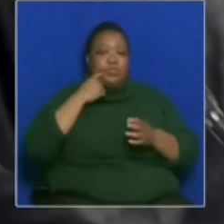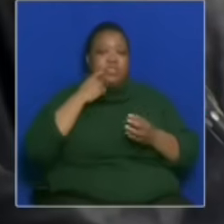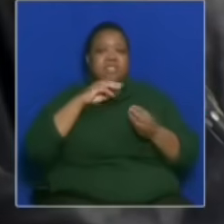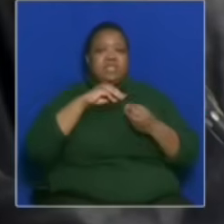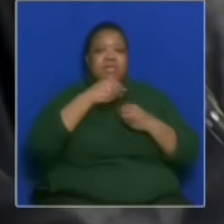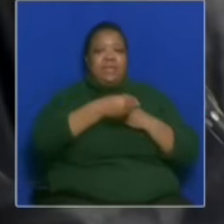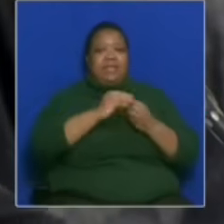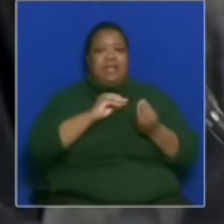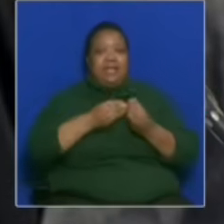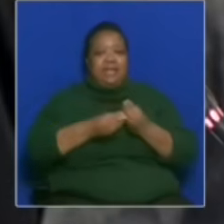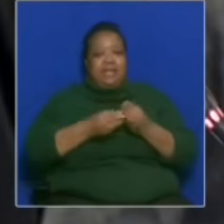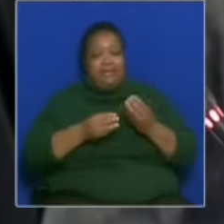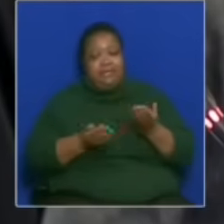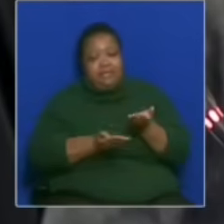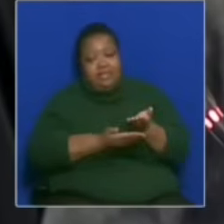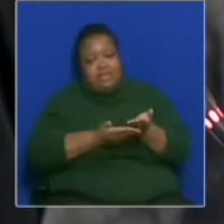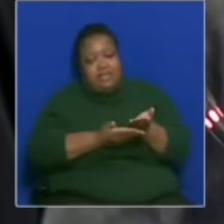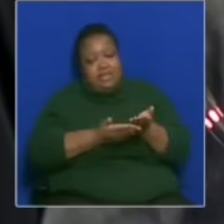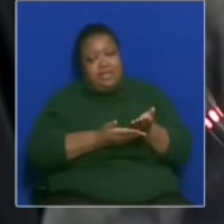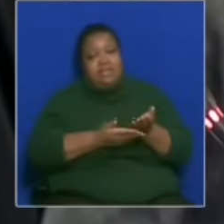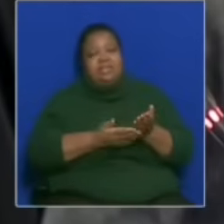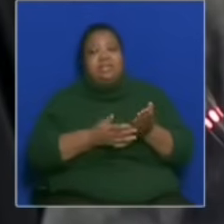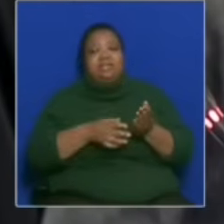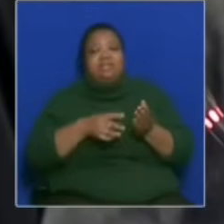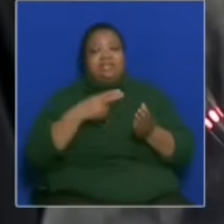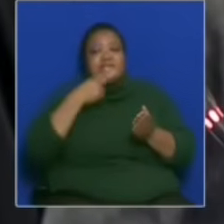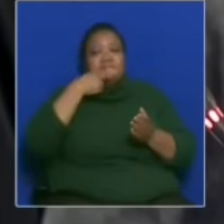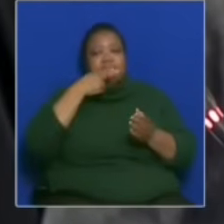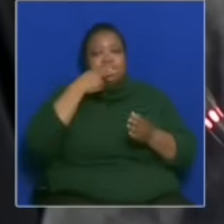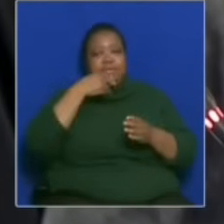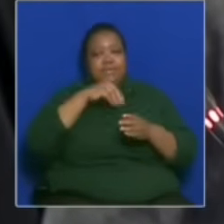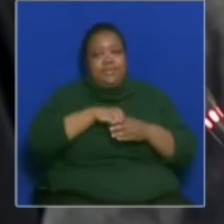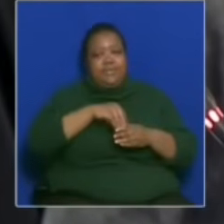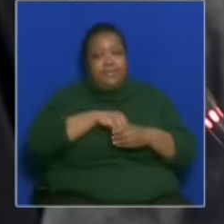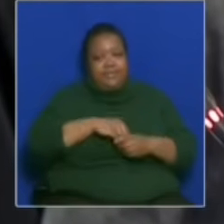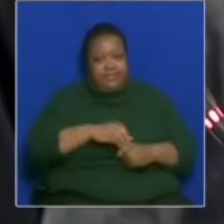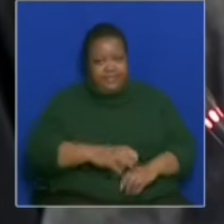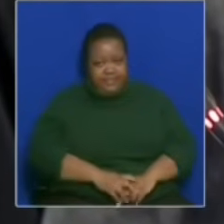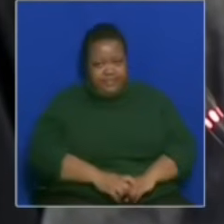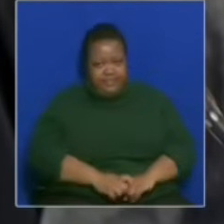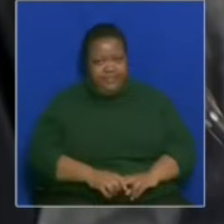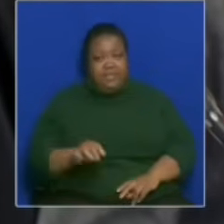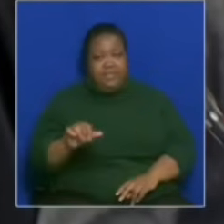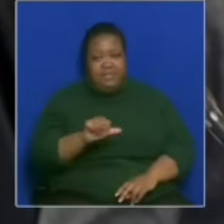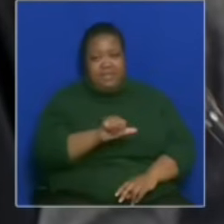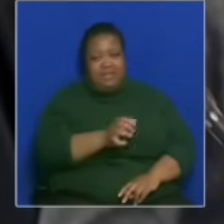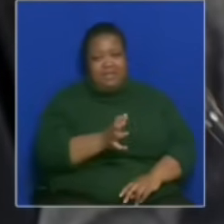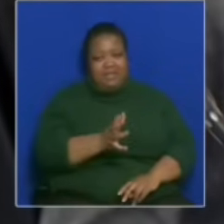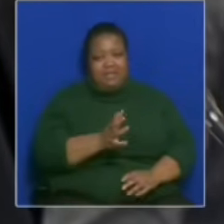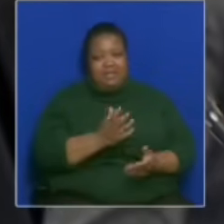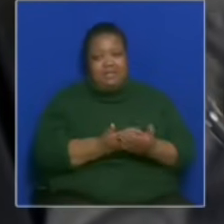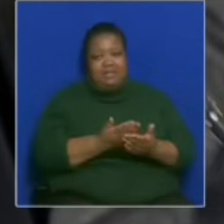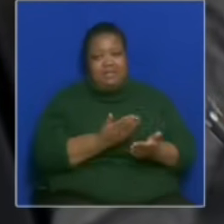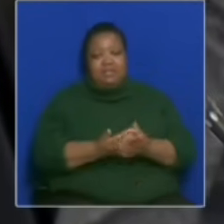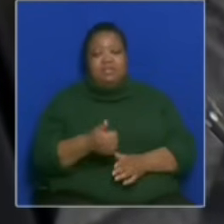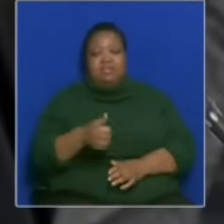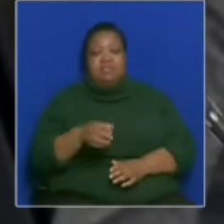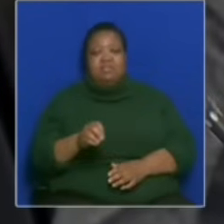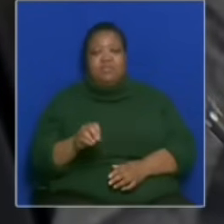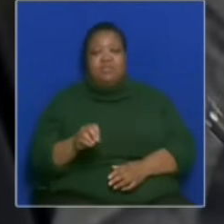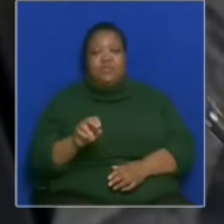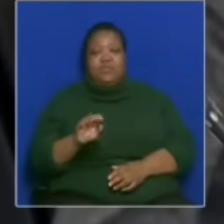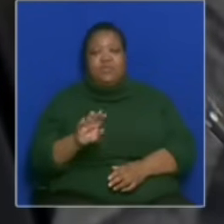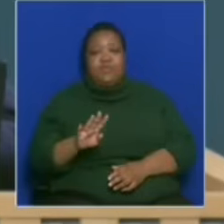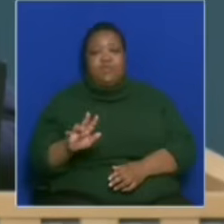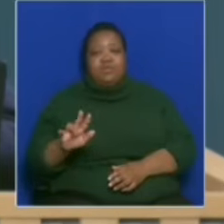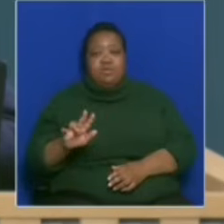You can always come back to it if it's important to it. So the one on 6048, those are packs of